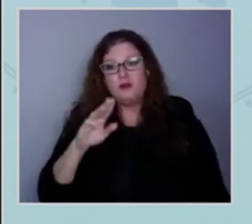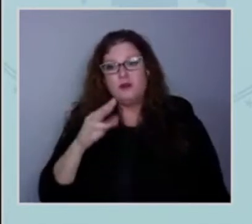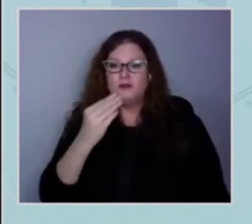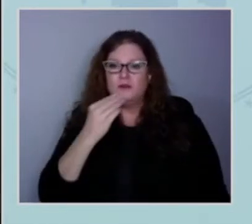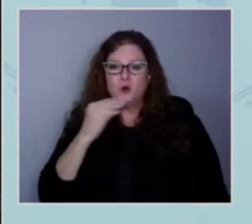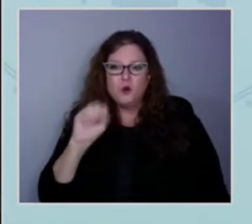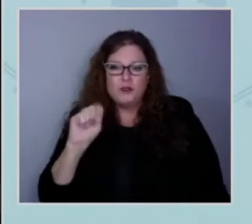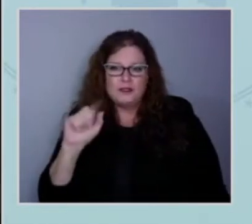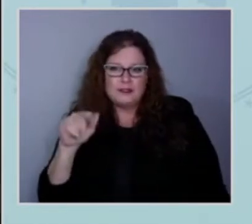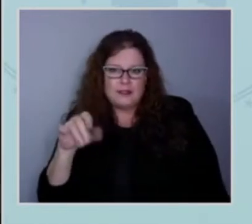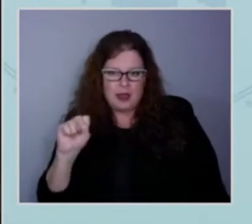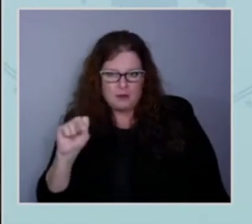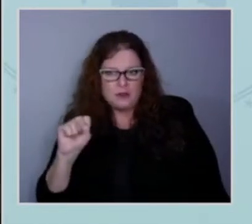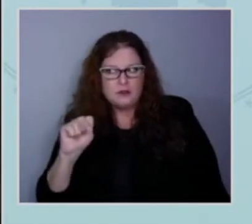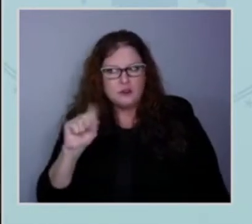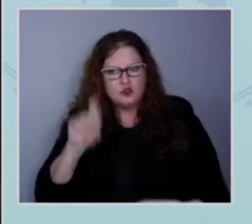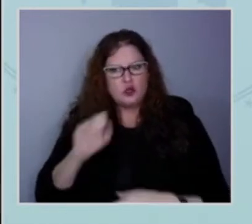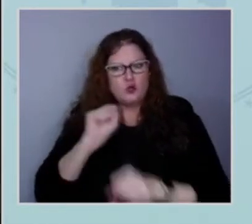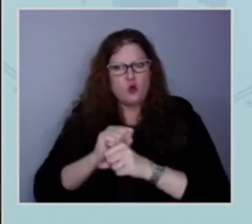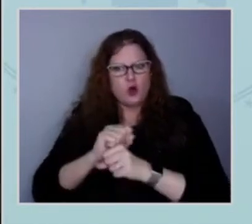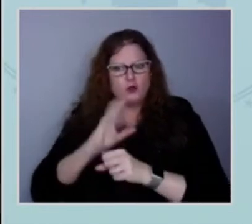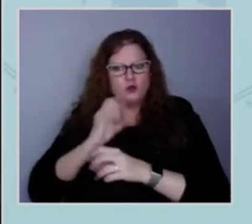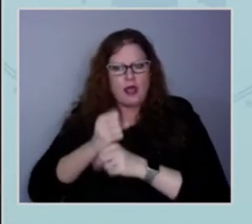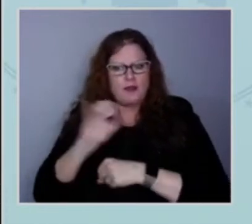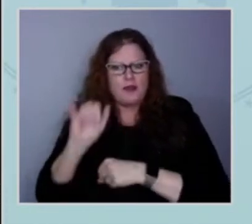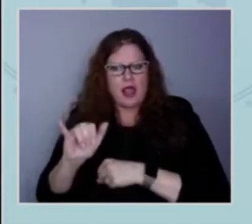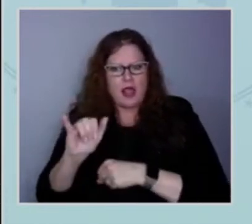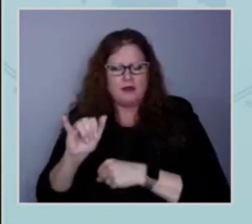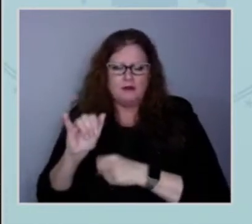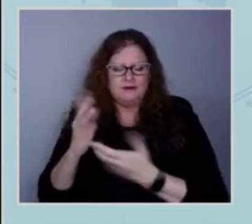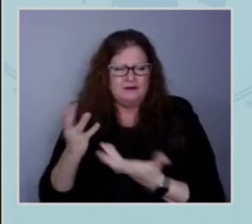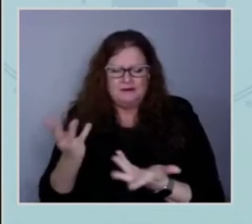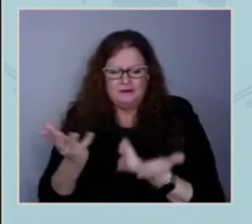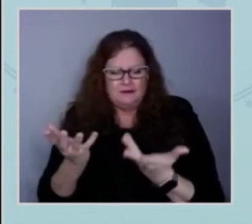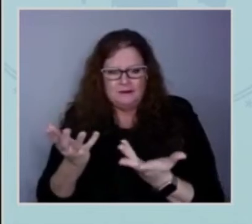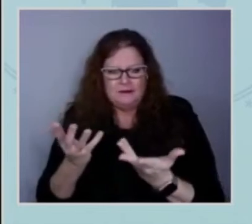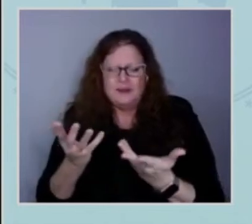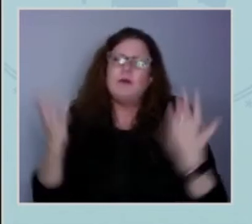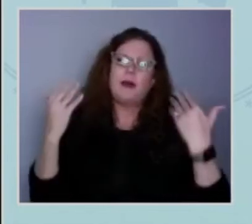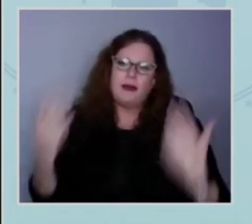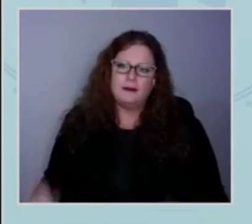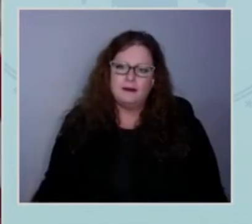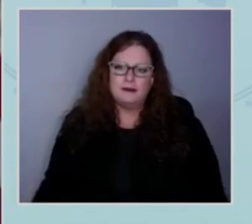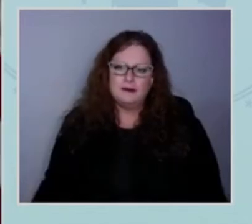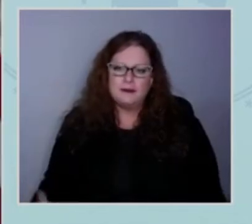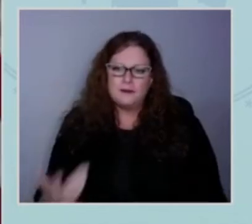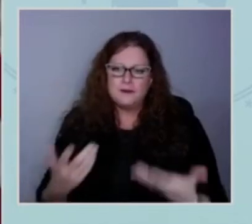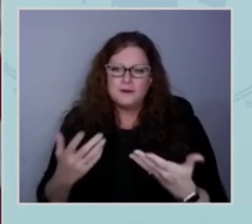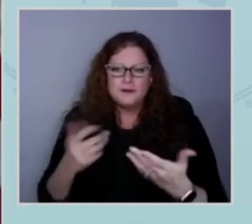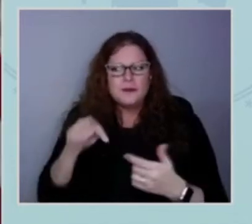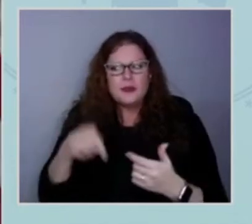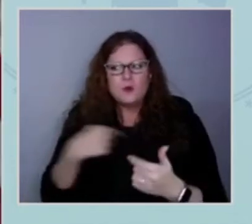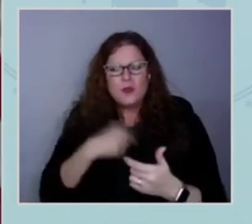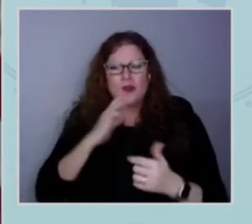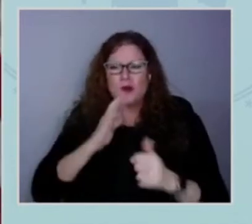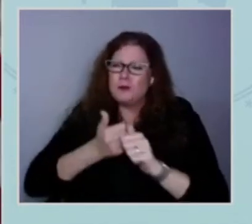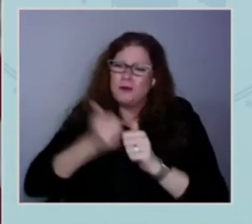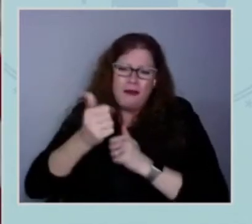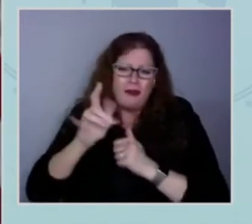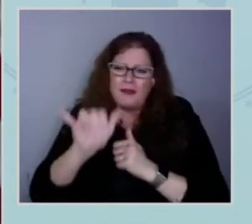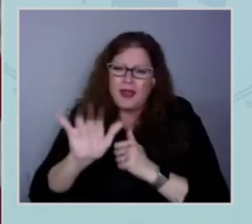you should have to, if you need what used to be called food stamps, you should have to work to be able to do public. I